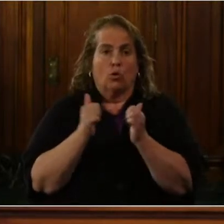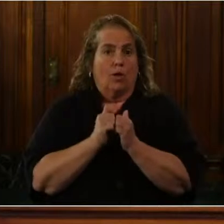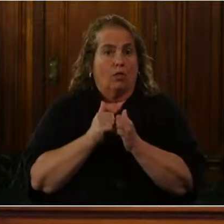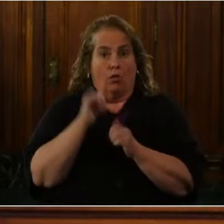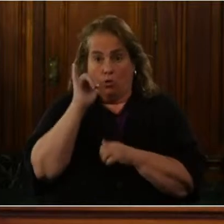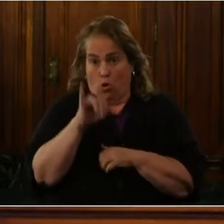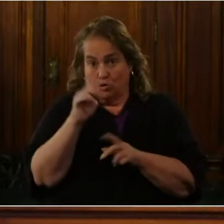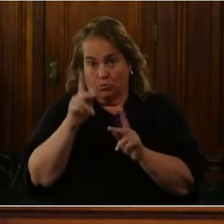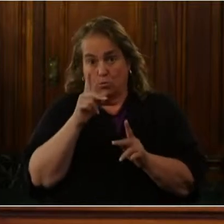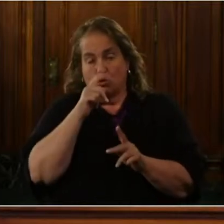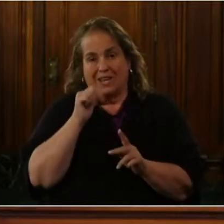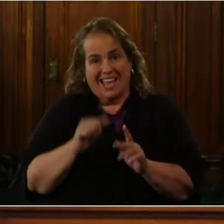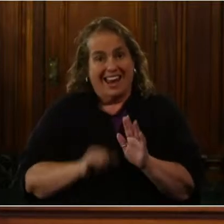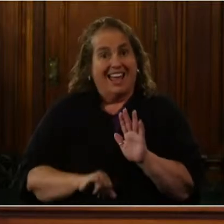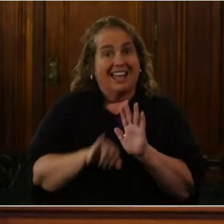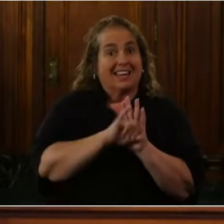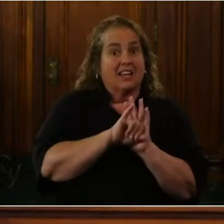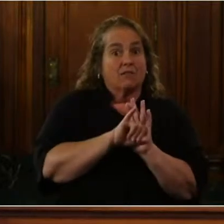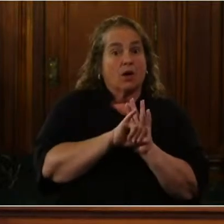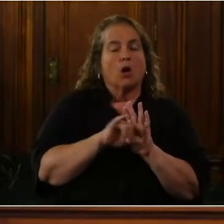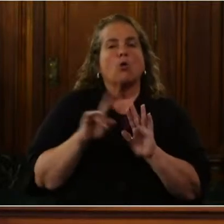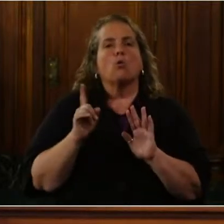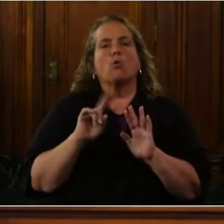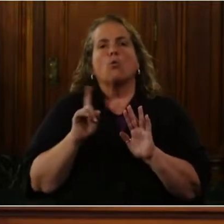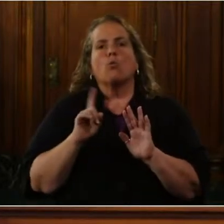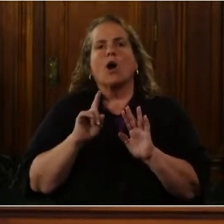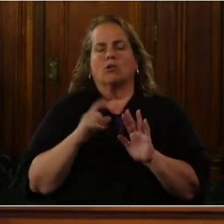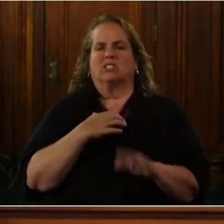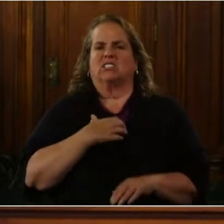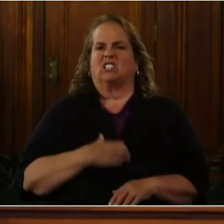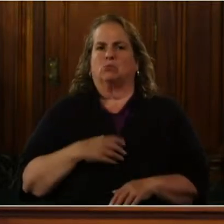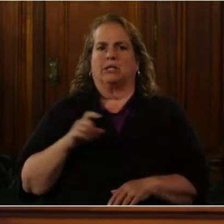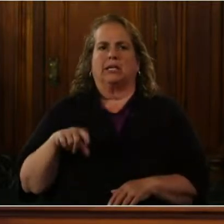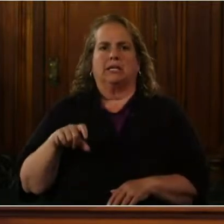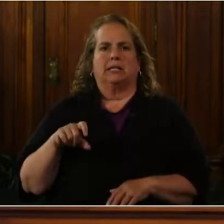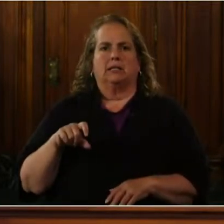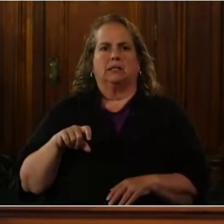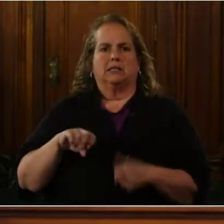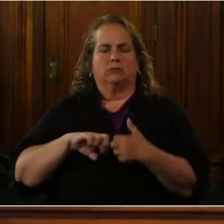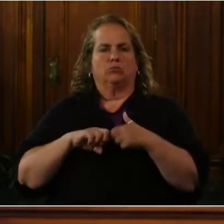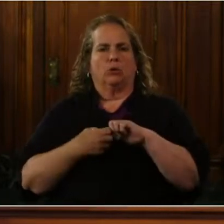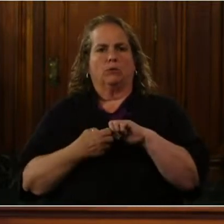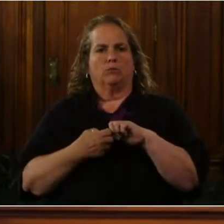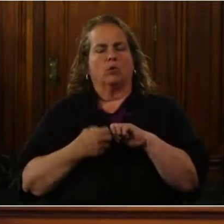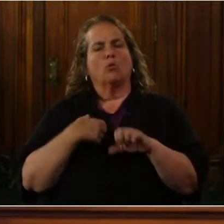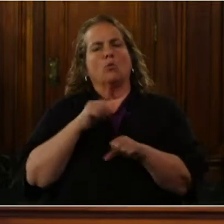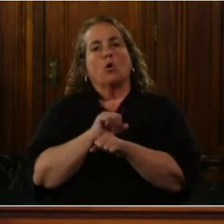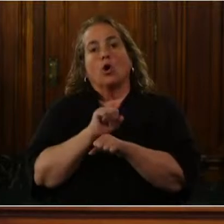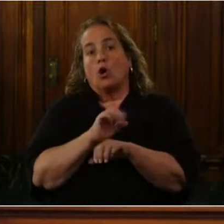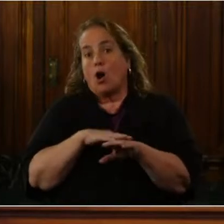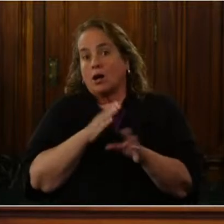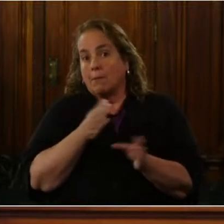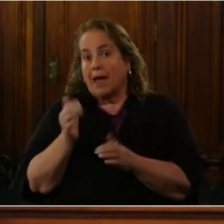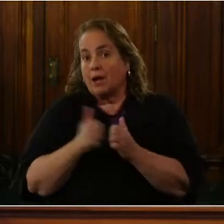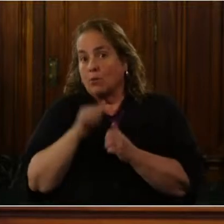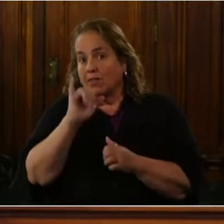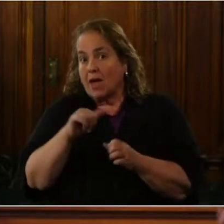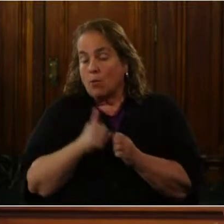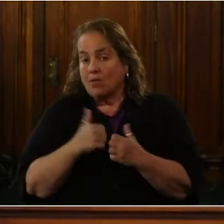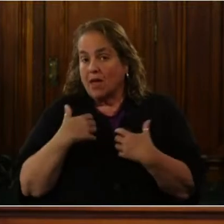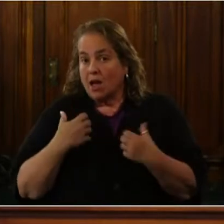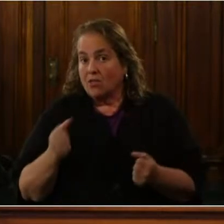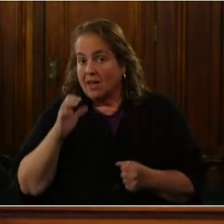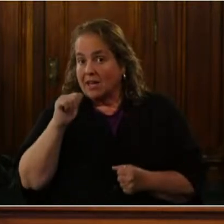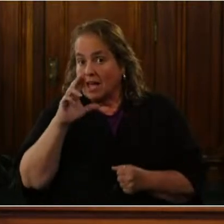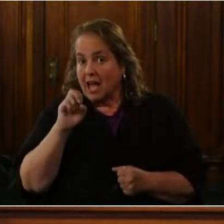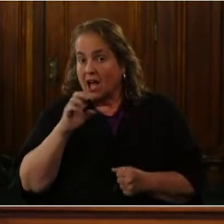with those that can identify where it's desperately needed. We're working on a plan on that in healthcare, and